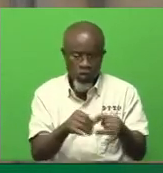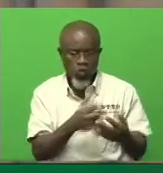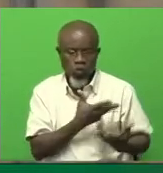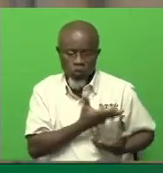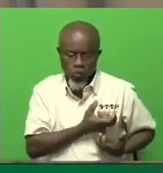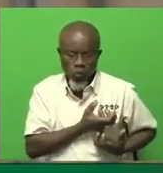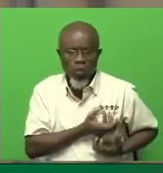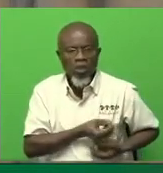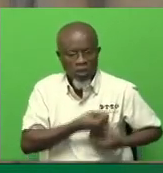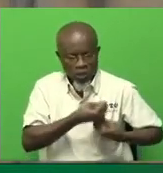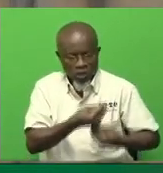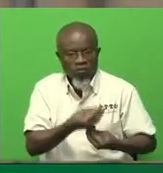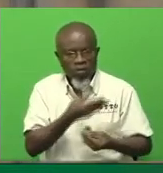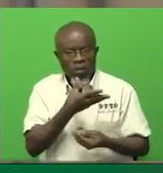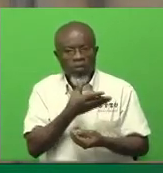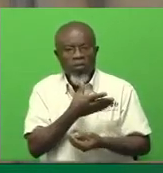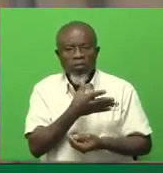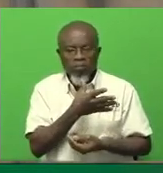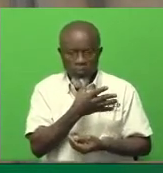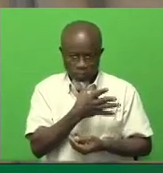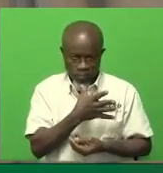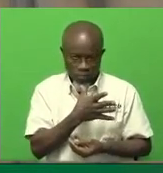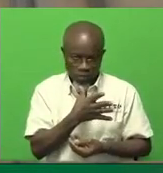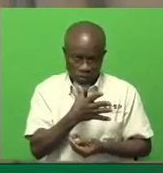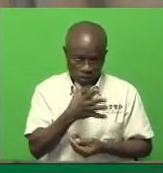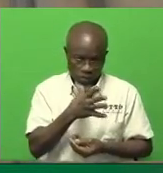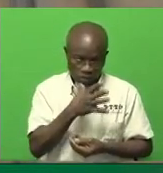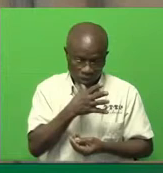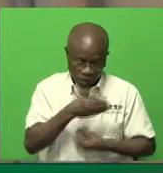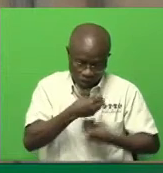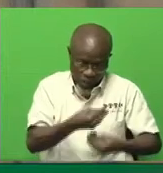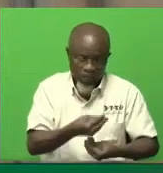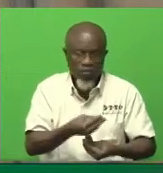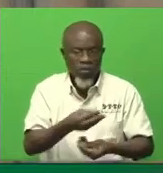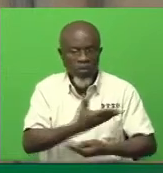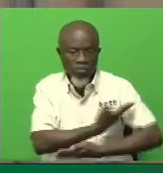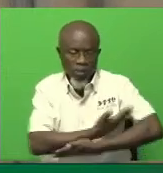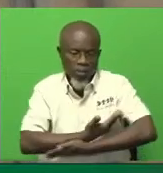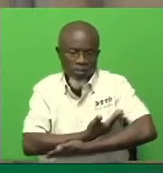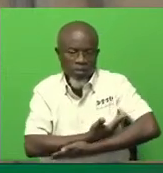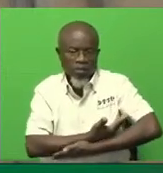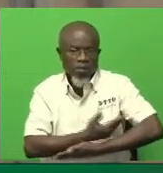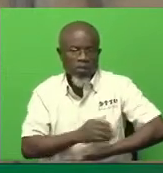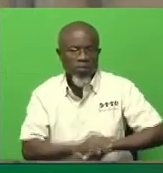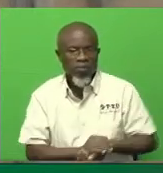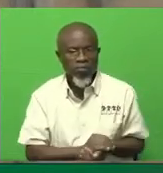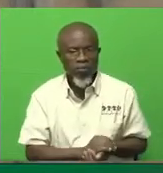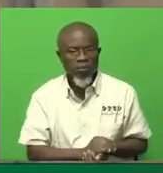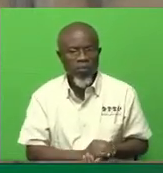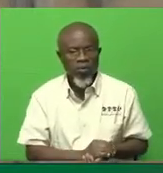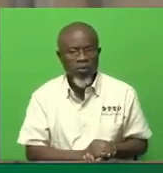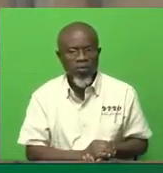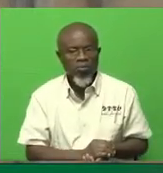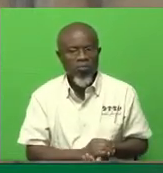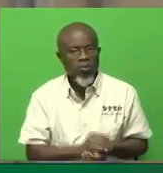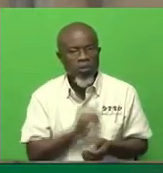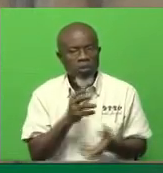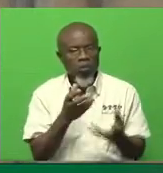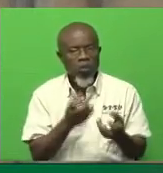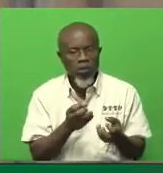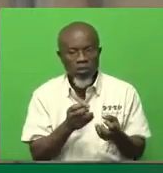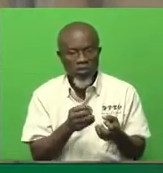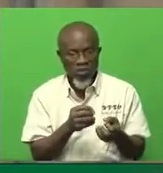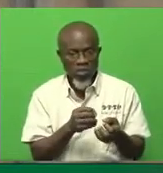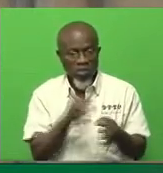the marketing efforts of breath of feed breast milk substitute feeds the unsimply